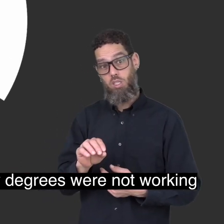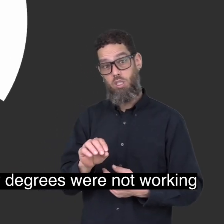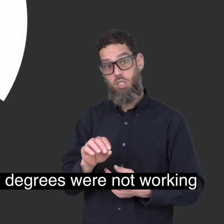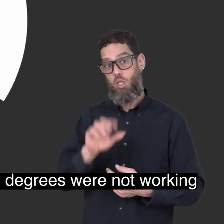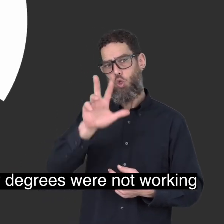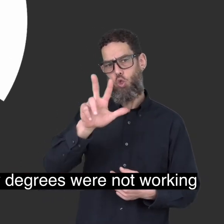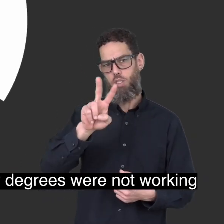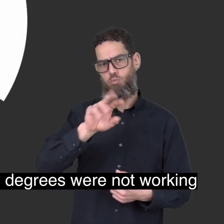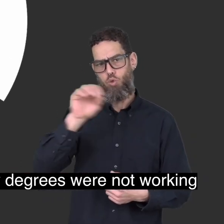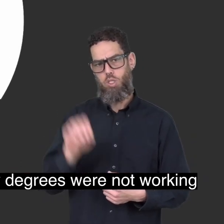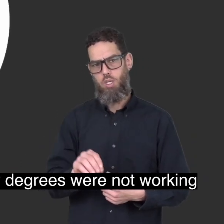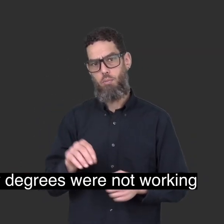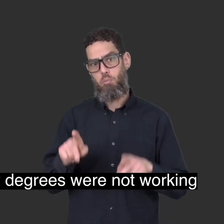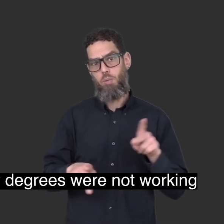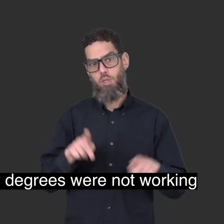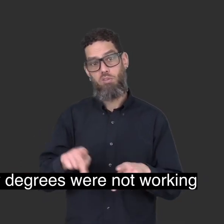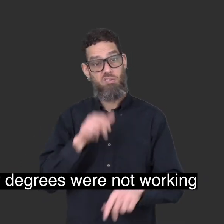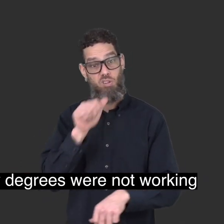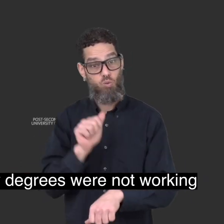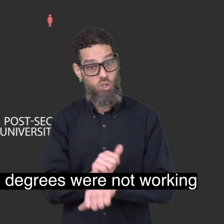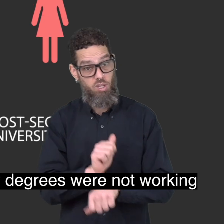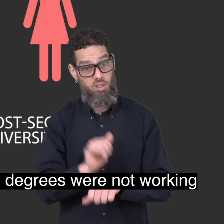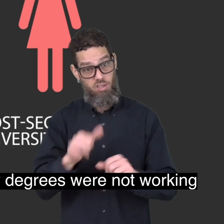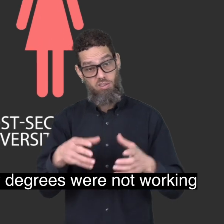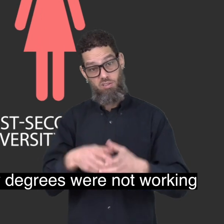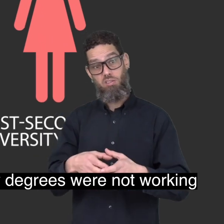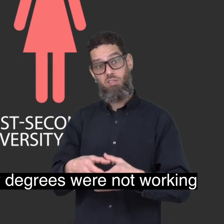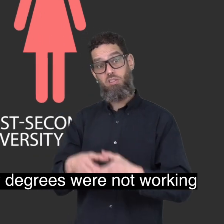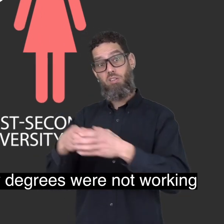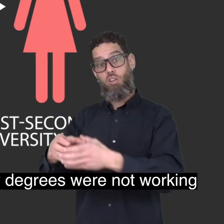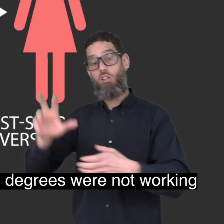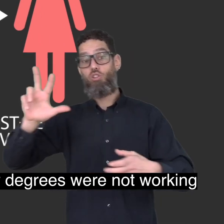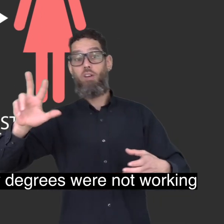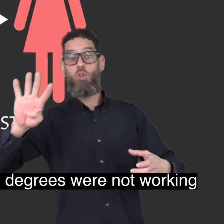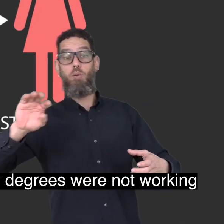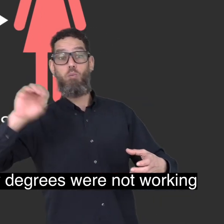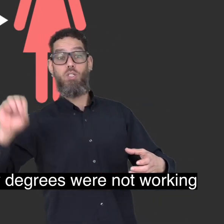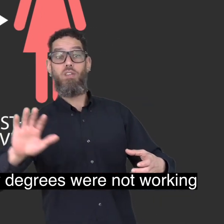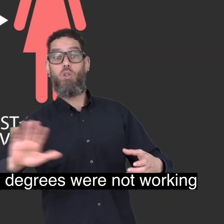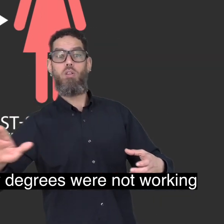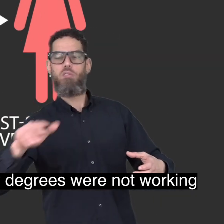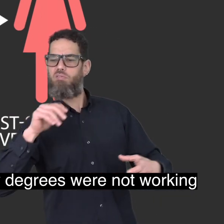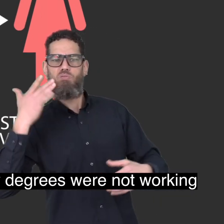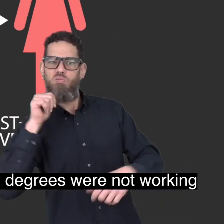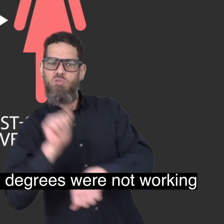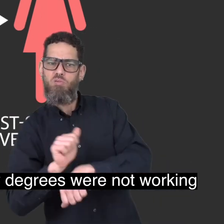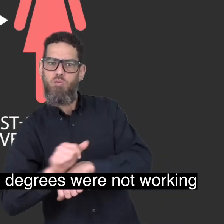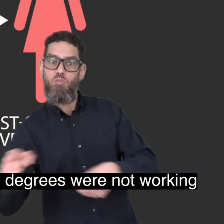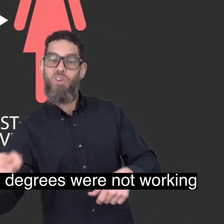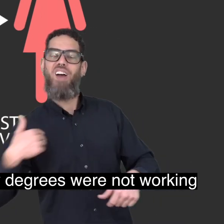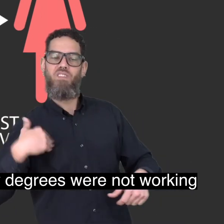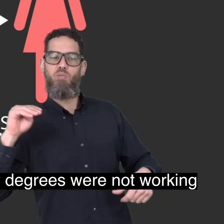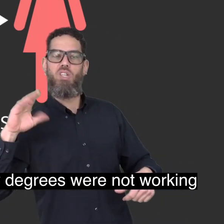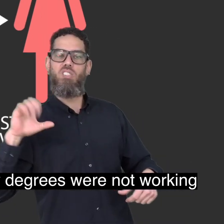university degrees were not working due to MCS. Furthermore, 50% of women diagnosed with MCS and